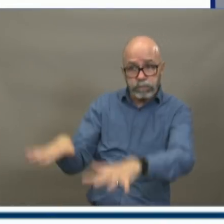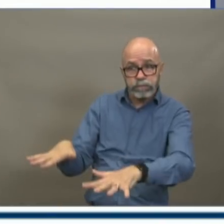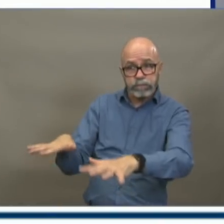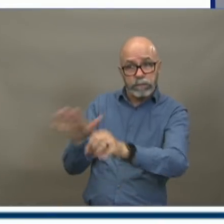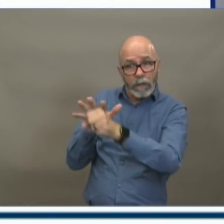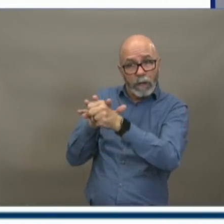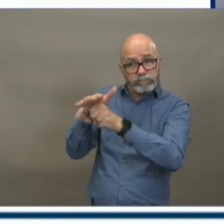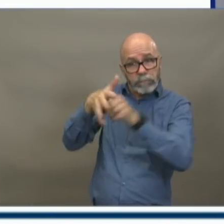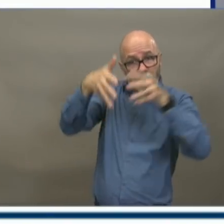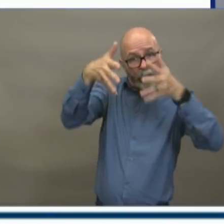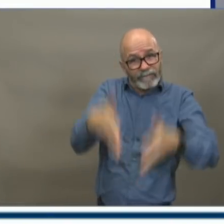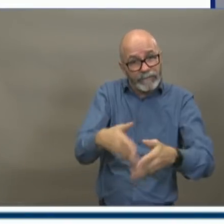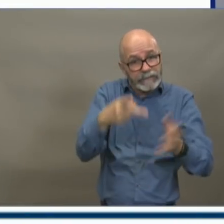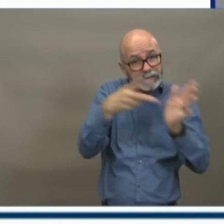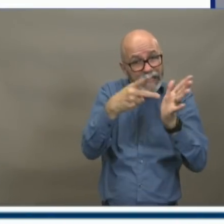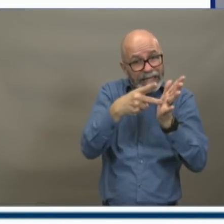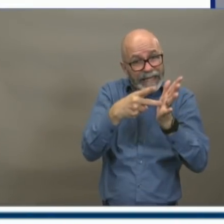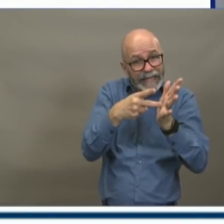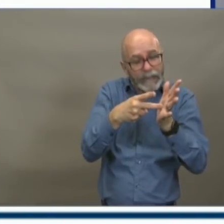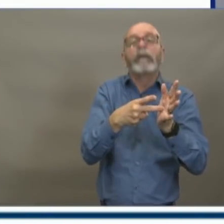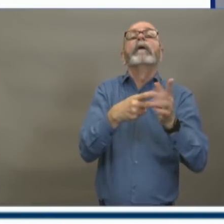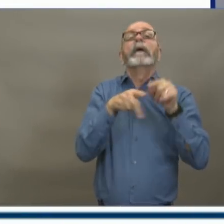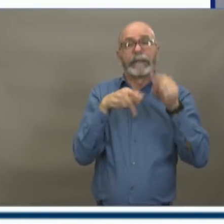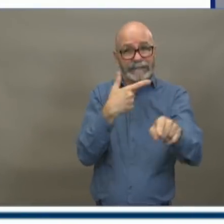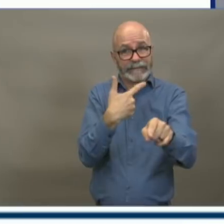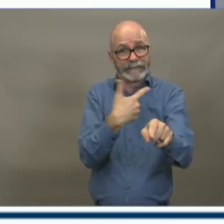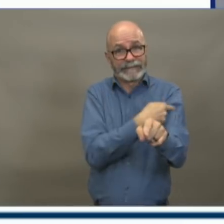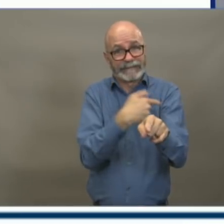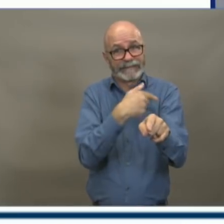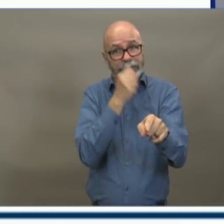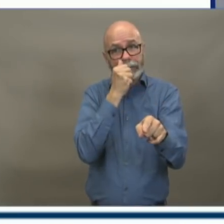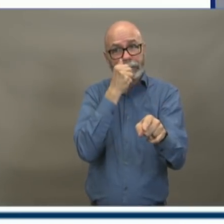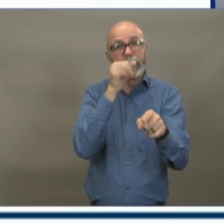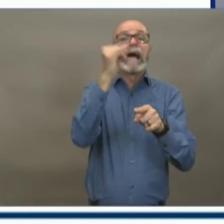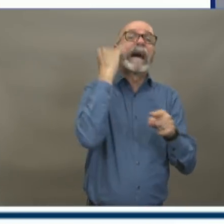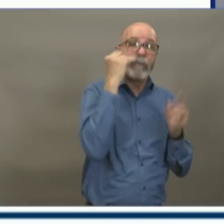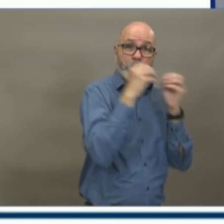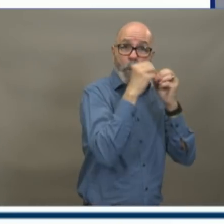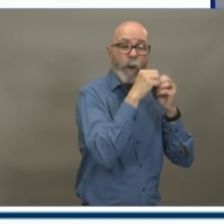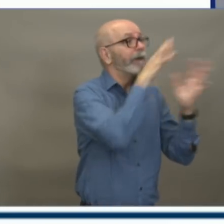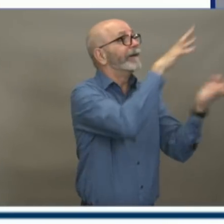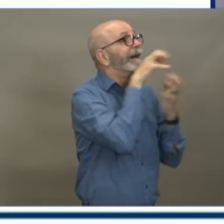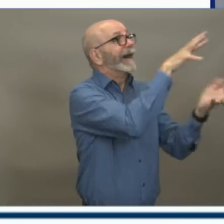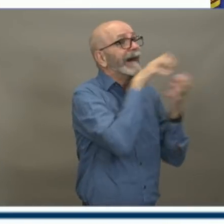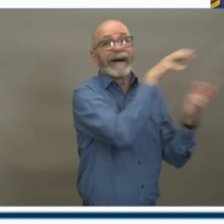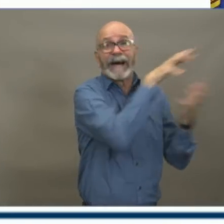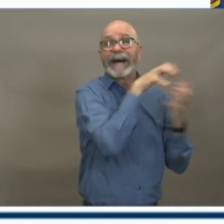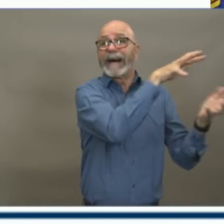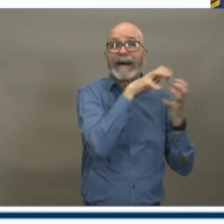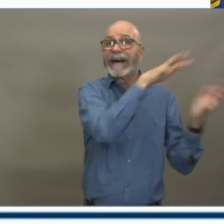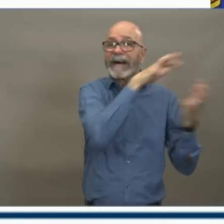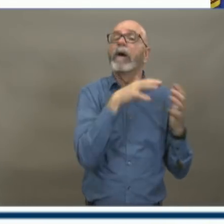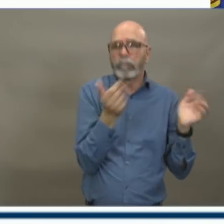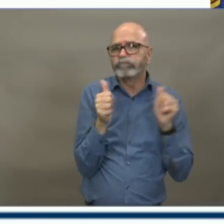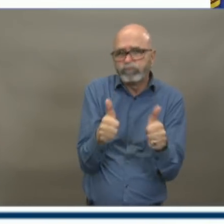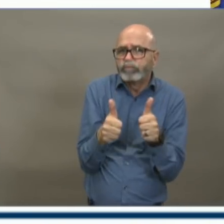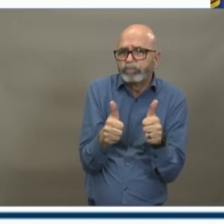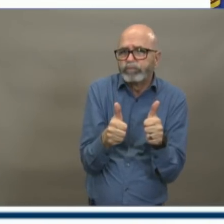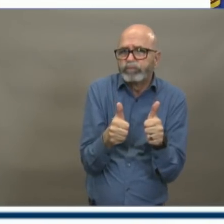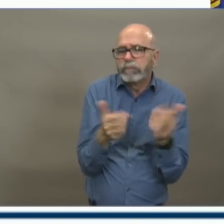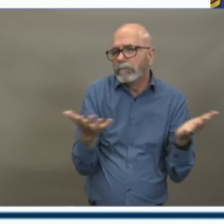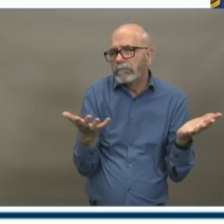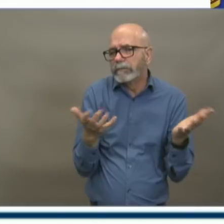And until we see a level of consistency in supply, that's the protocol we're going to continue to follow. Go ahead, Keith, with your